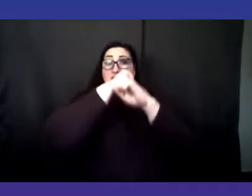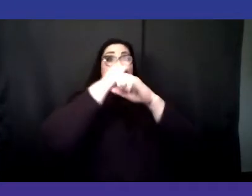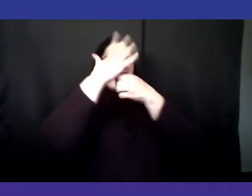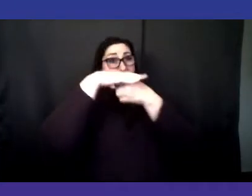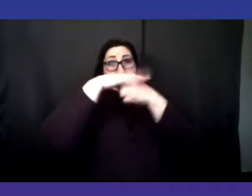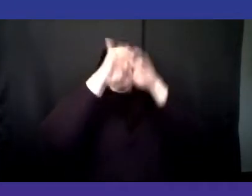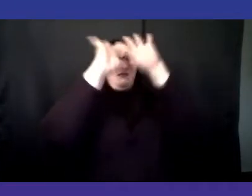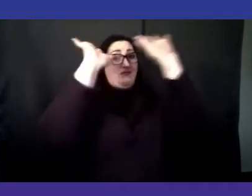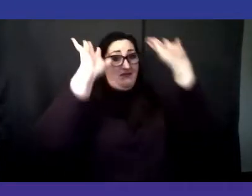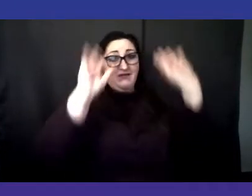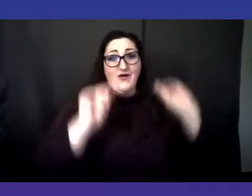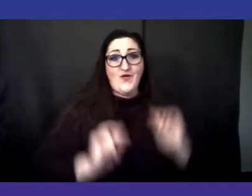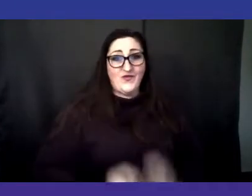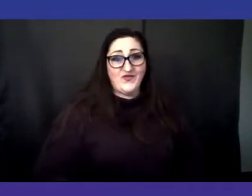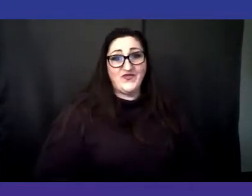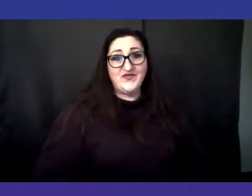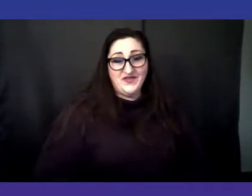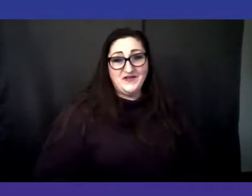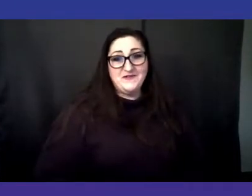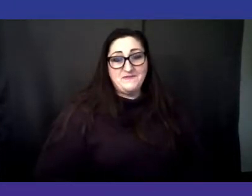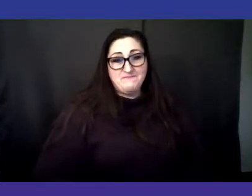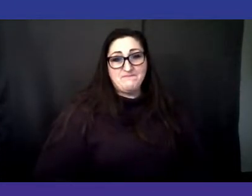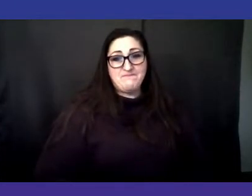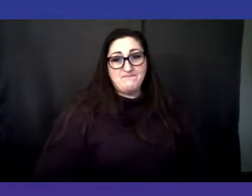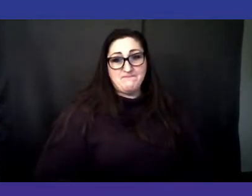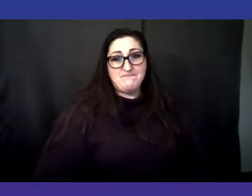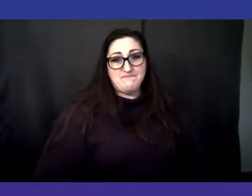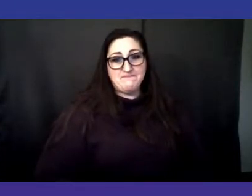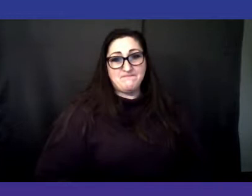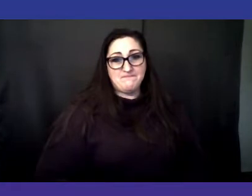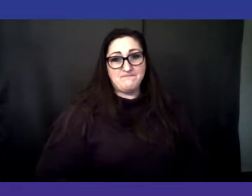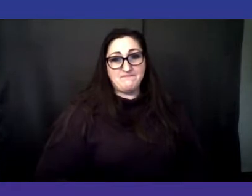world? Yeah, and actually,